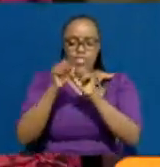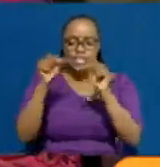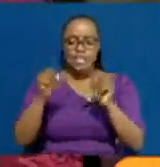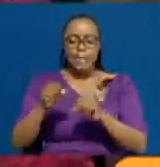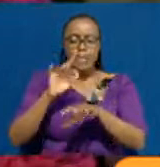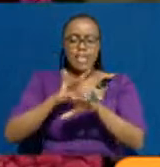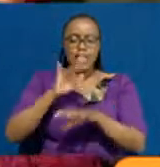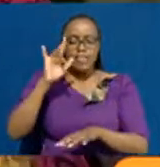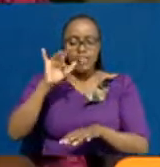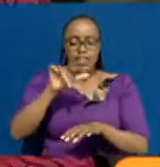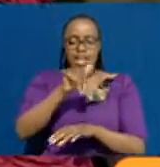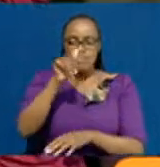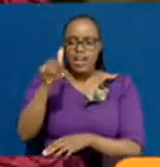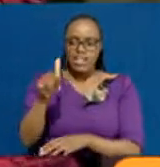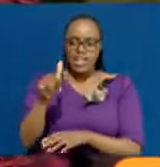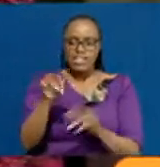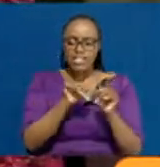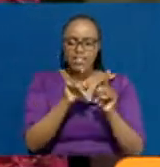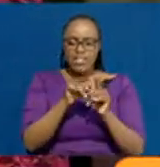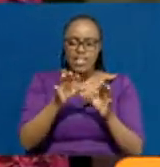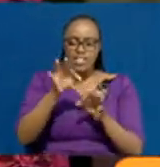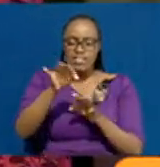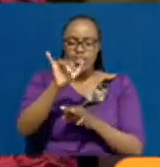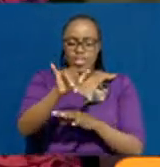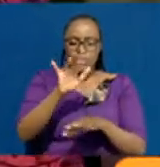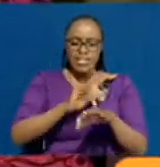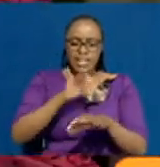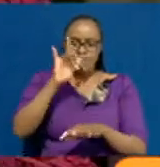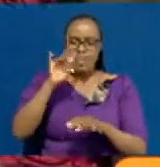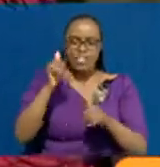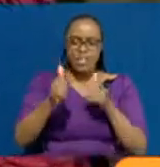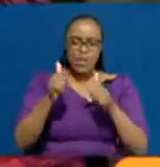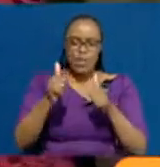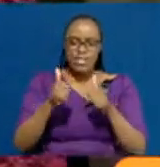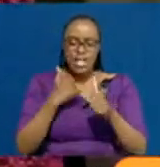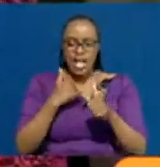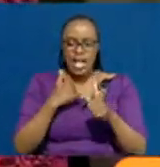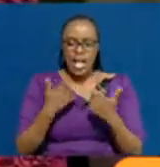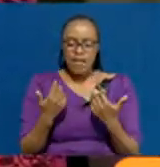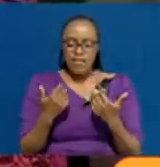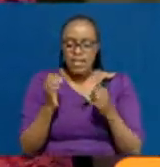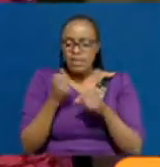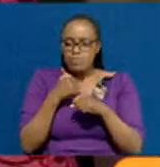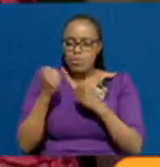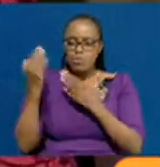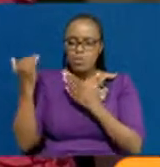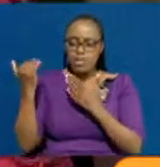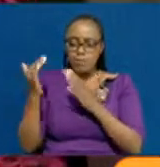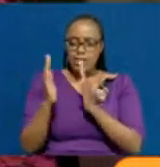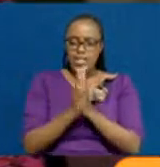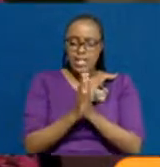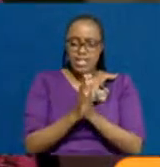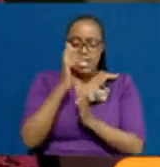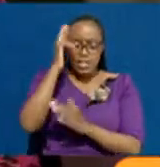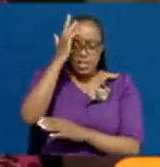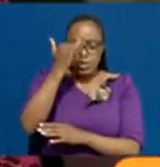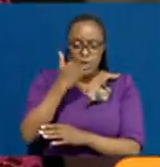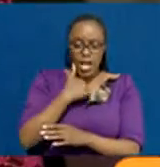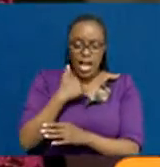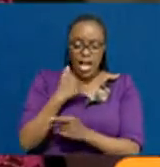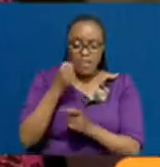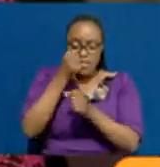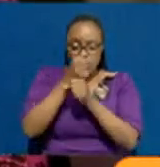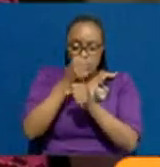effects. There are some extension of those effects that may not have been anticipated, and that's why when the clinical trials